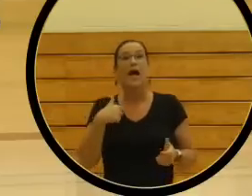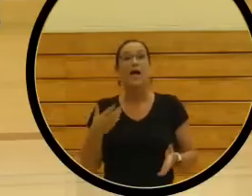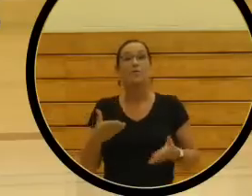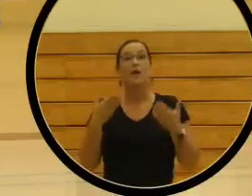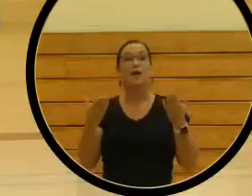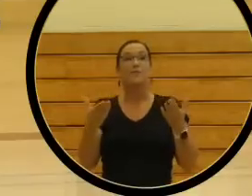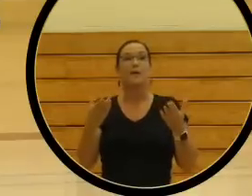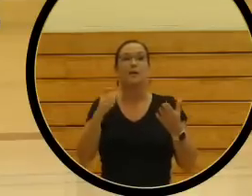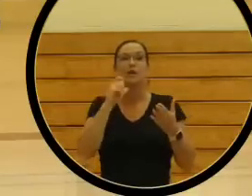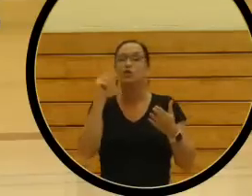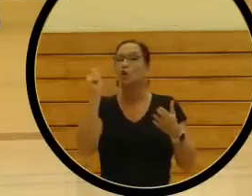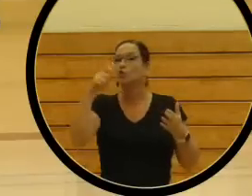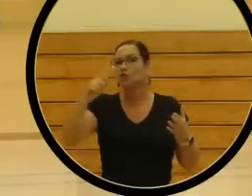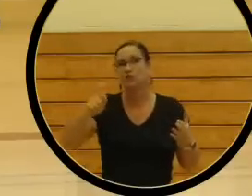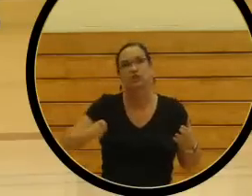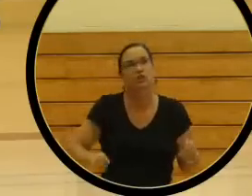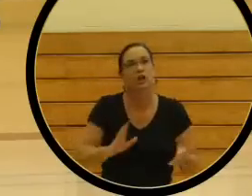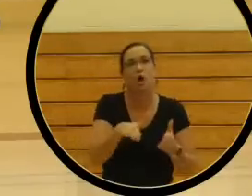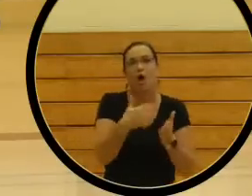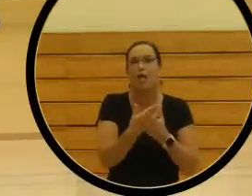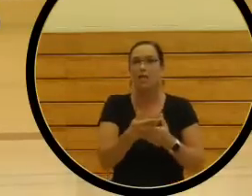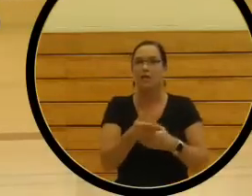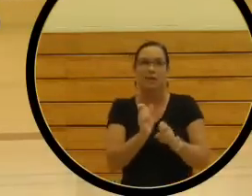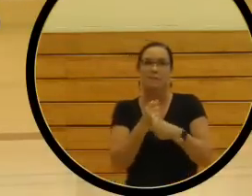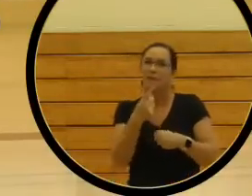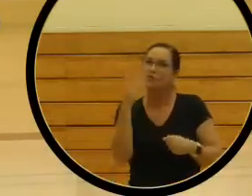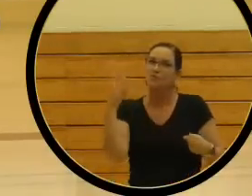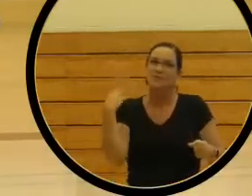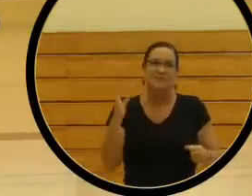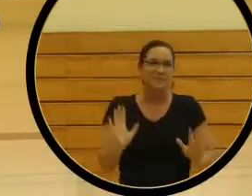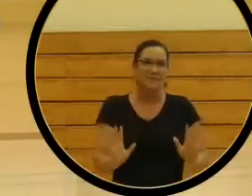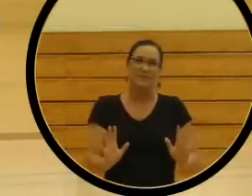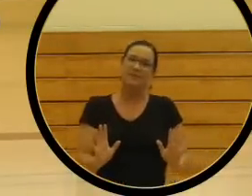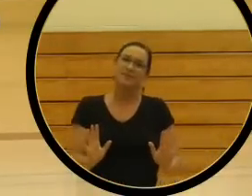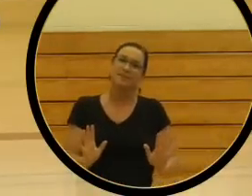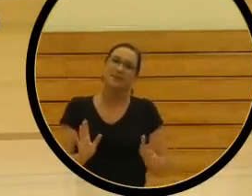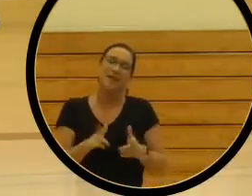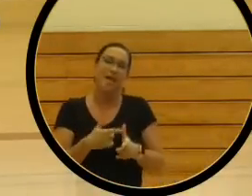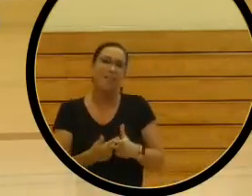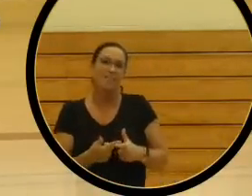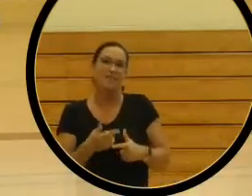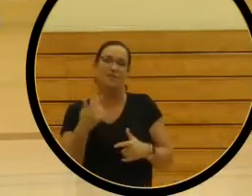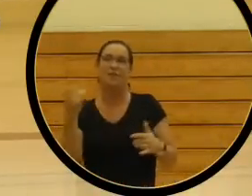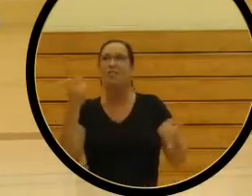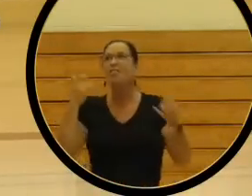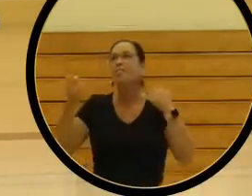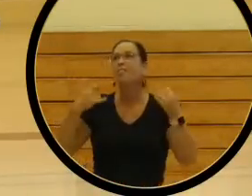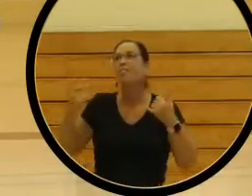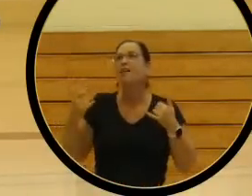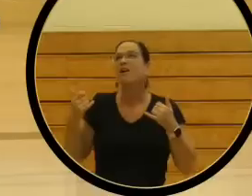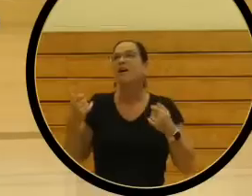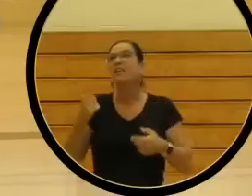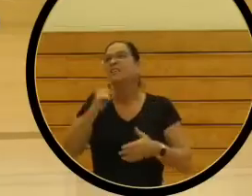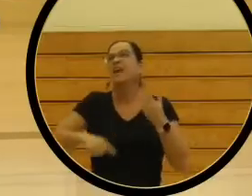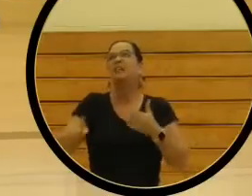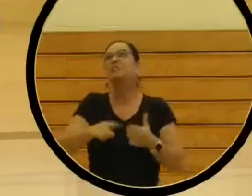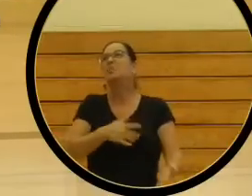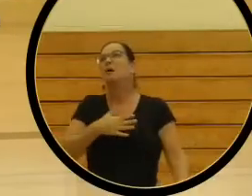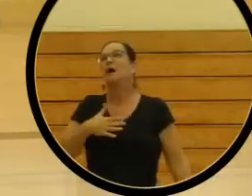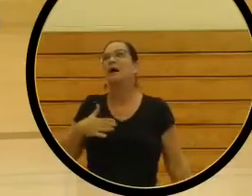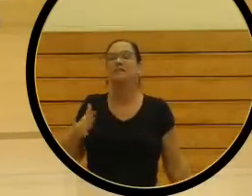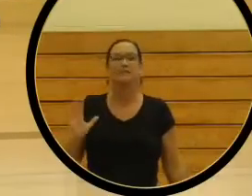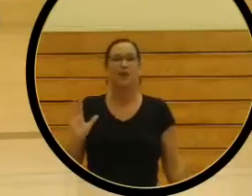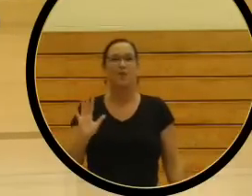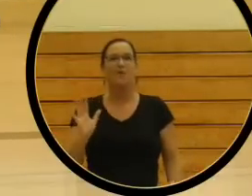recommend not checking them all off because it's going to drive you crazy. And we're going to get the calls to take you off. So select